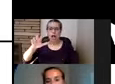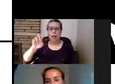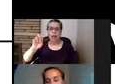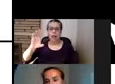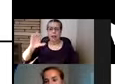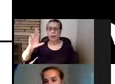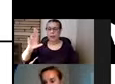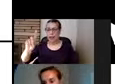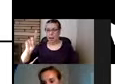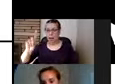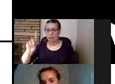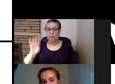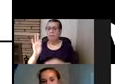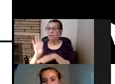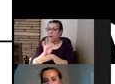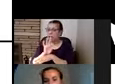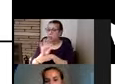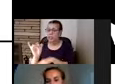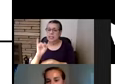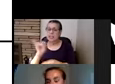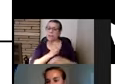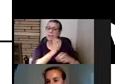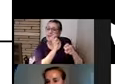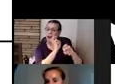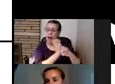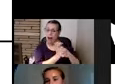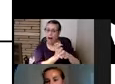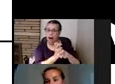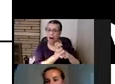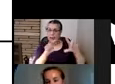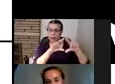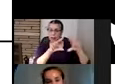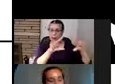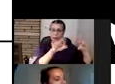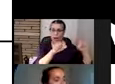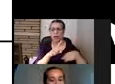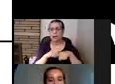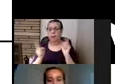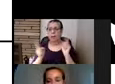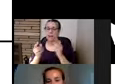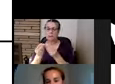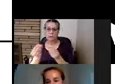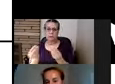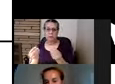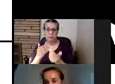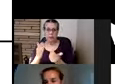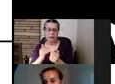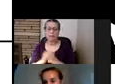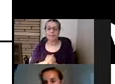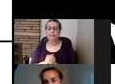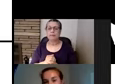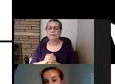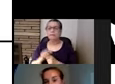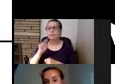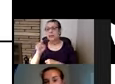These have the same functionality as a hard plastic Charlie card, but are less durable. At station fare vending machines,